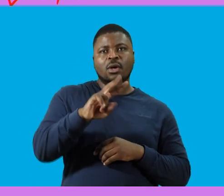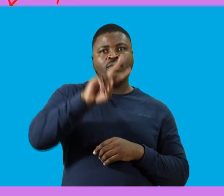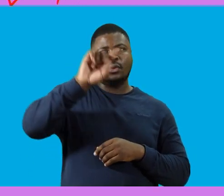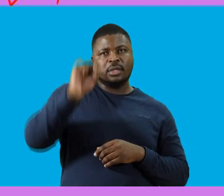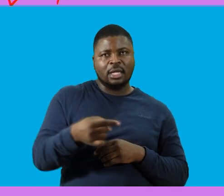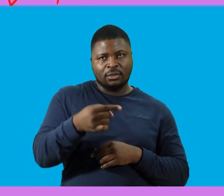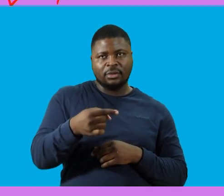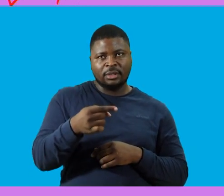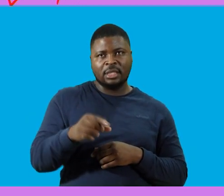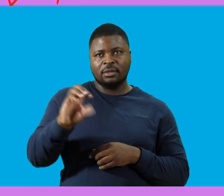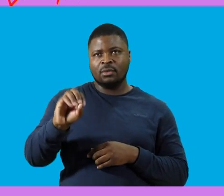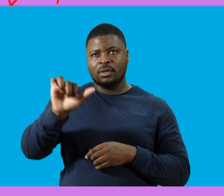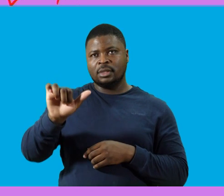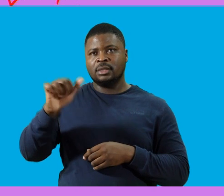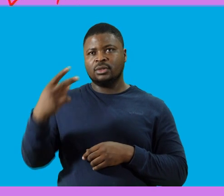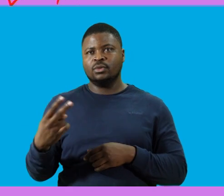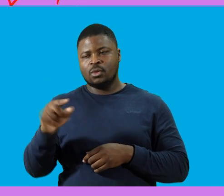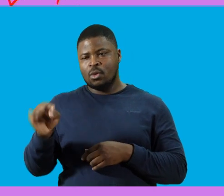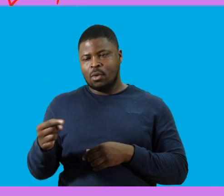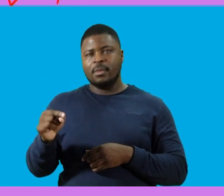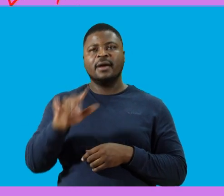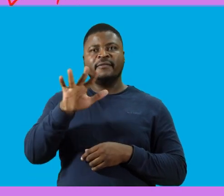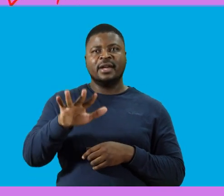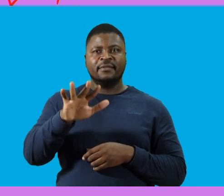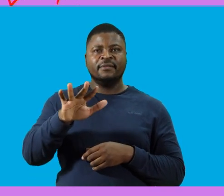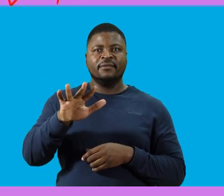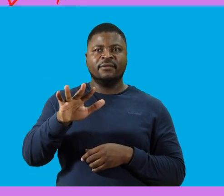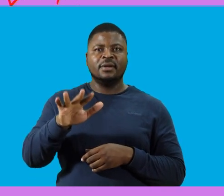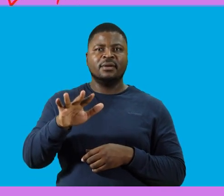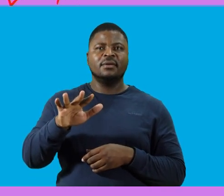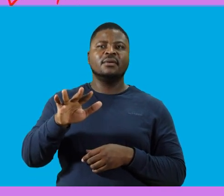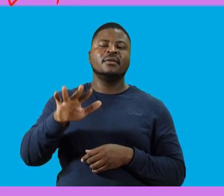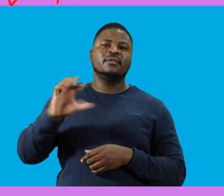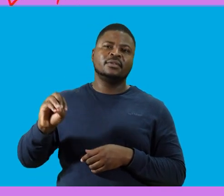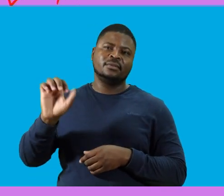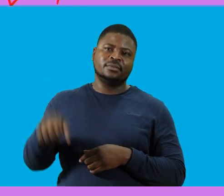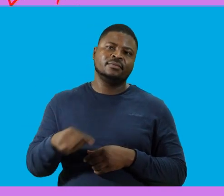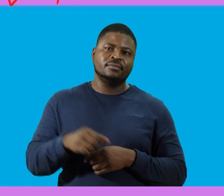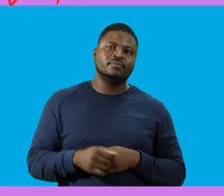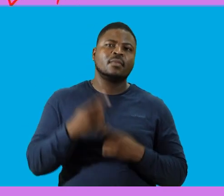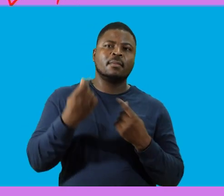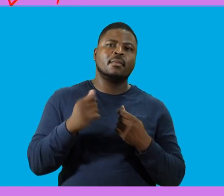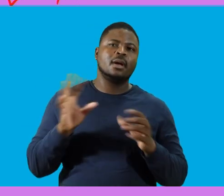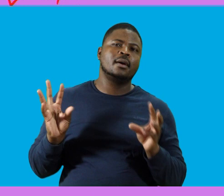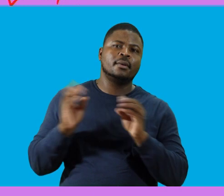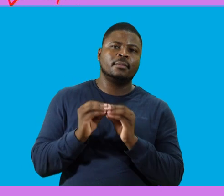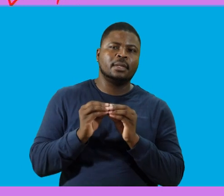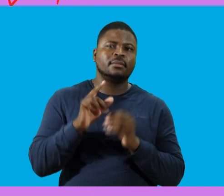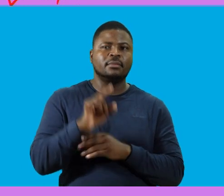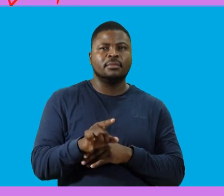2,062 Rand 50. So her total is going to be that